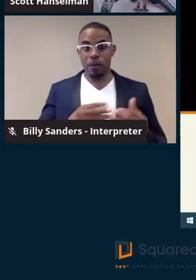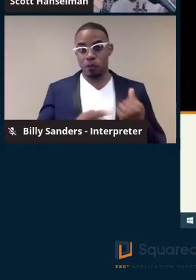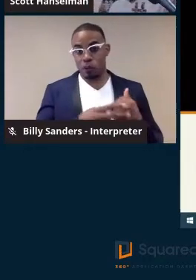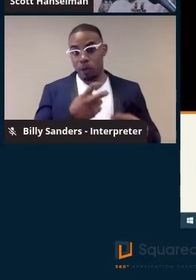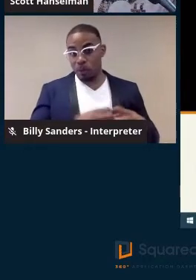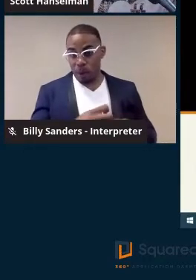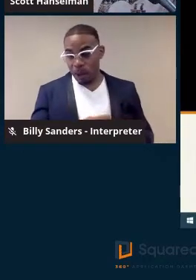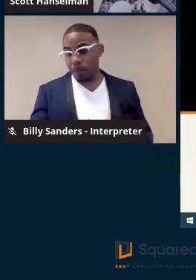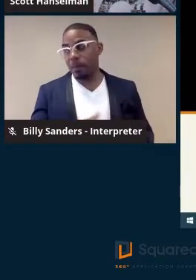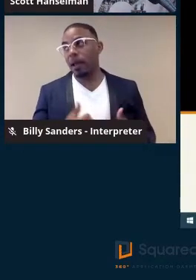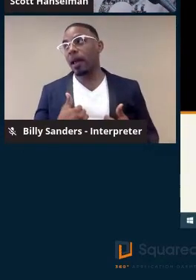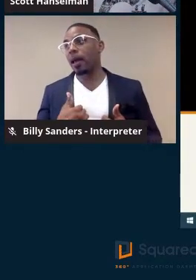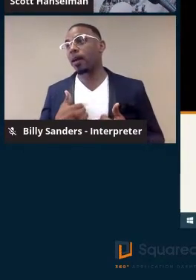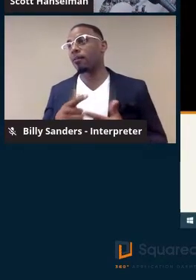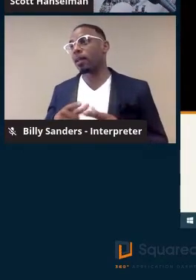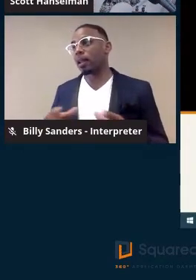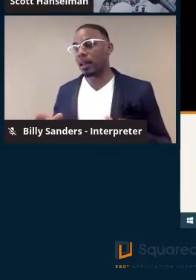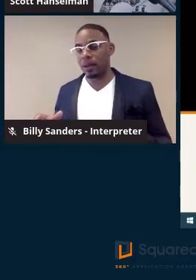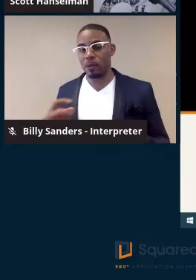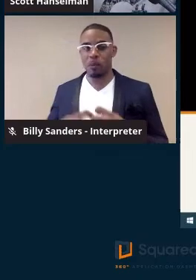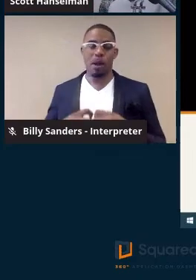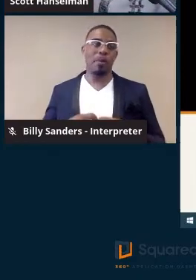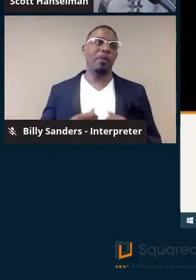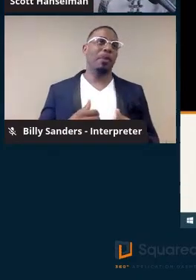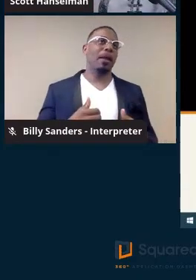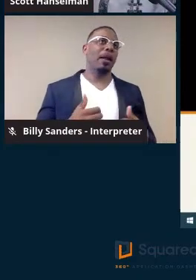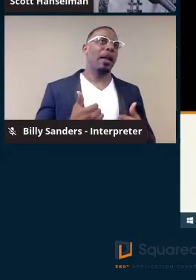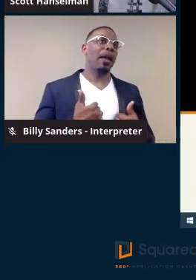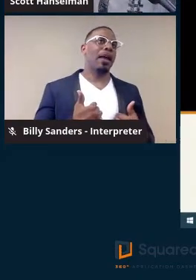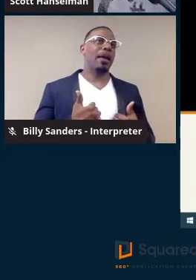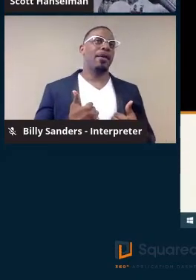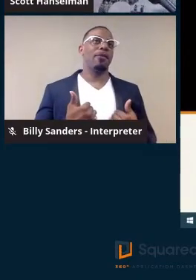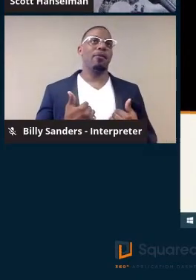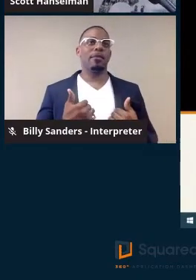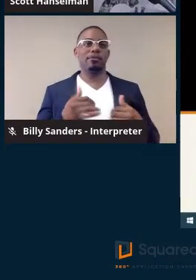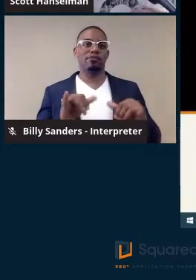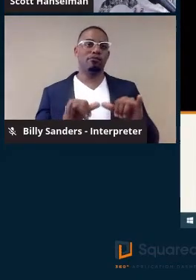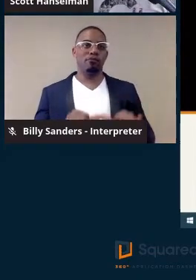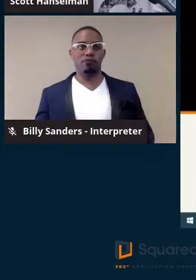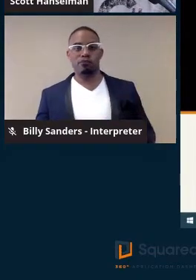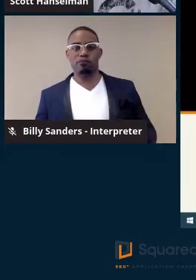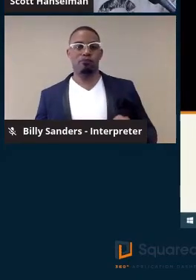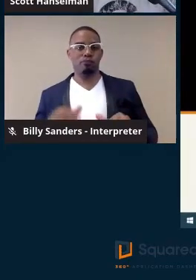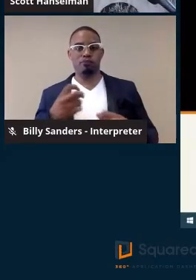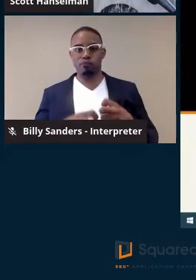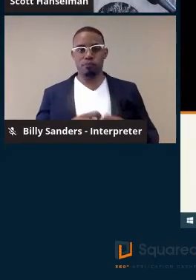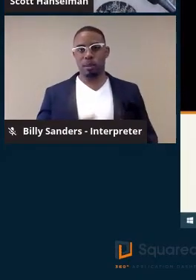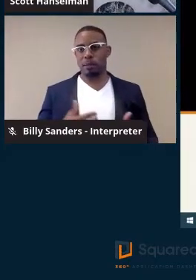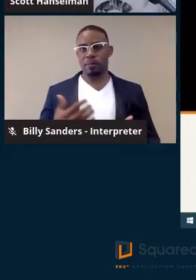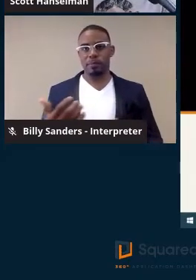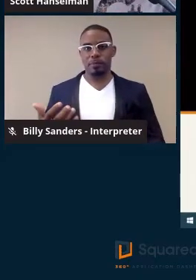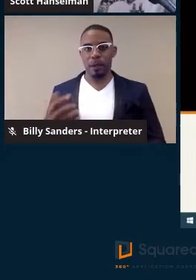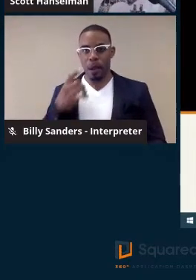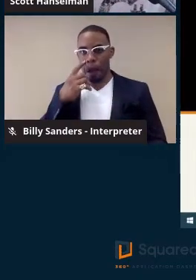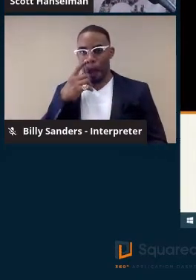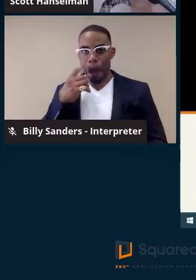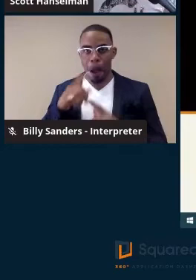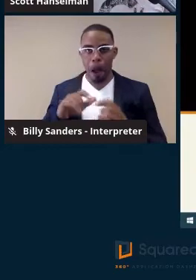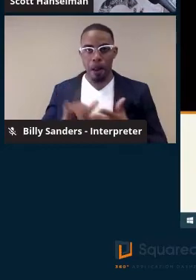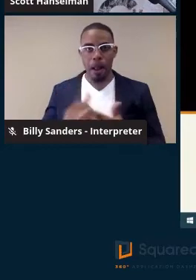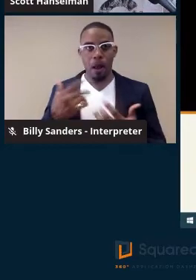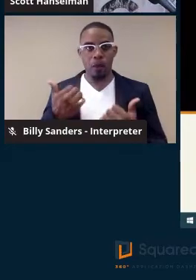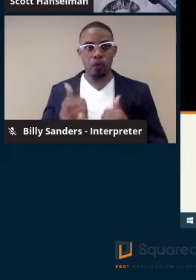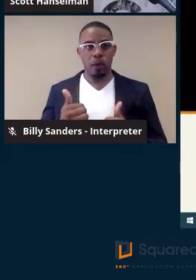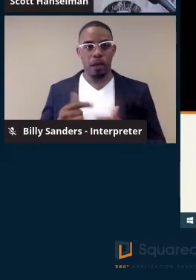problem. I have a language problem. I have an architectural problem. All of this I want to